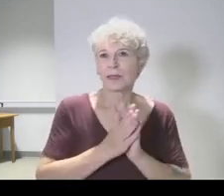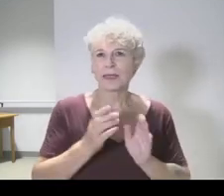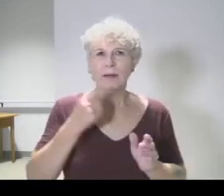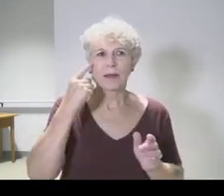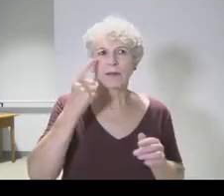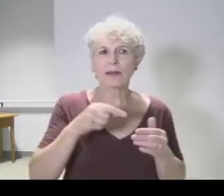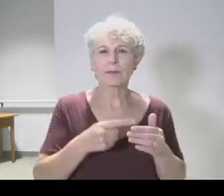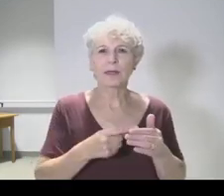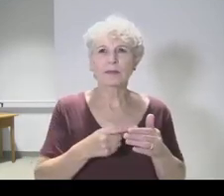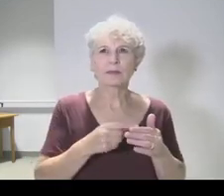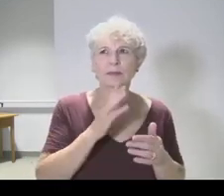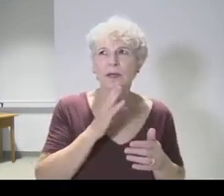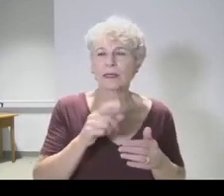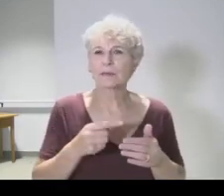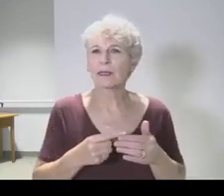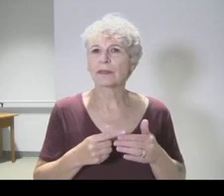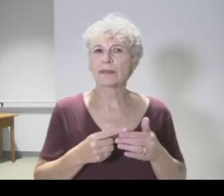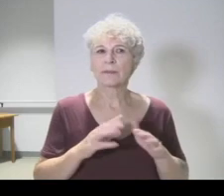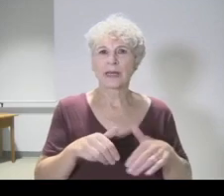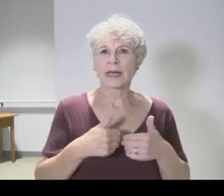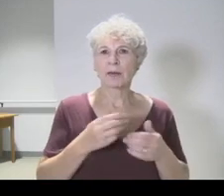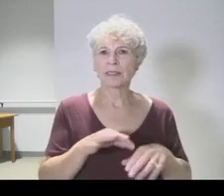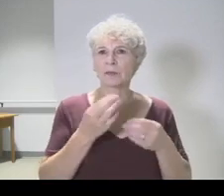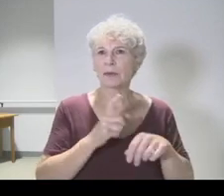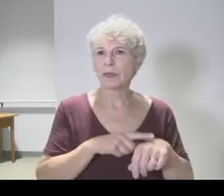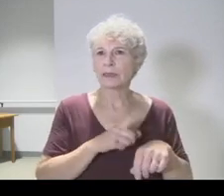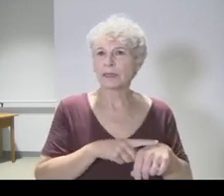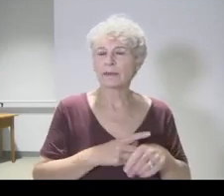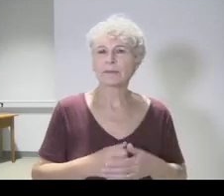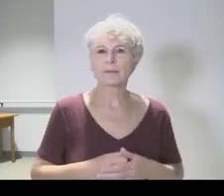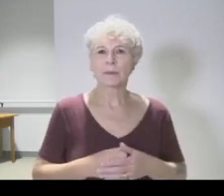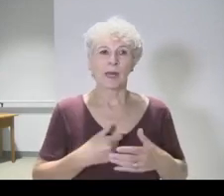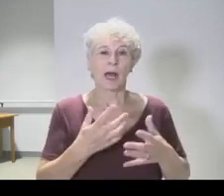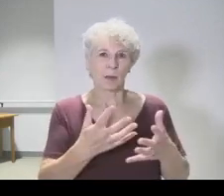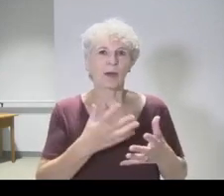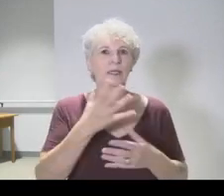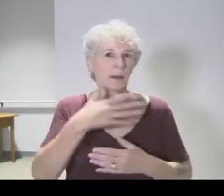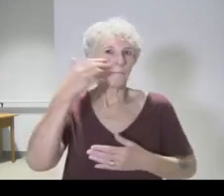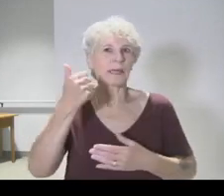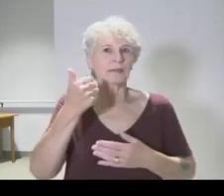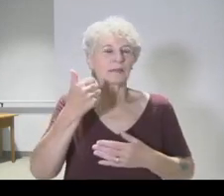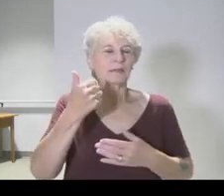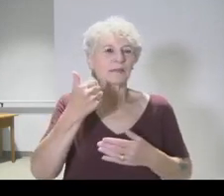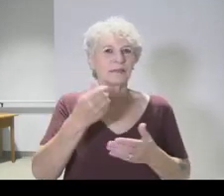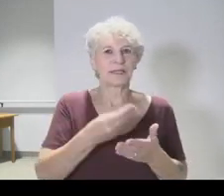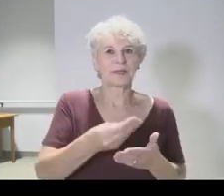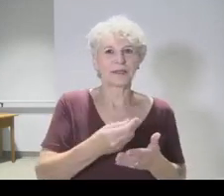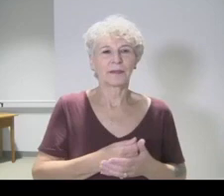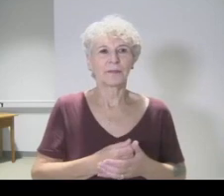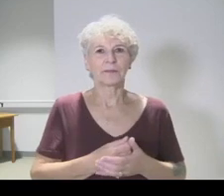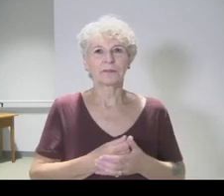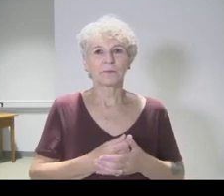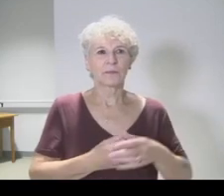about, talked about, and how I spent my time. See, I wanted to get the best bang for my buck, and Carvana and